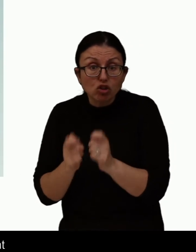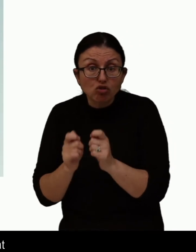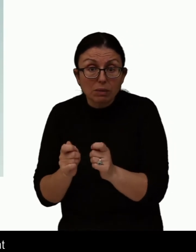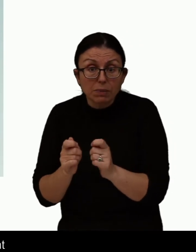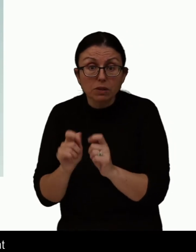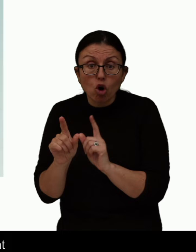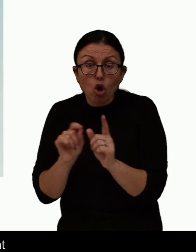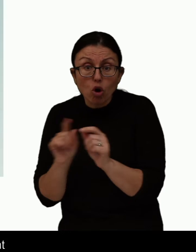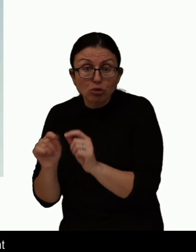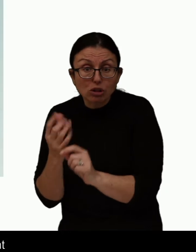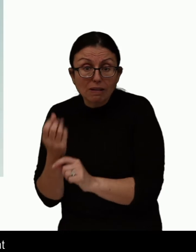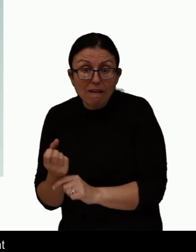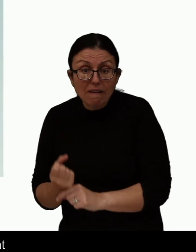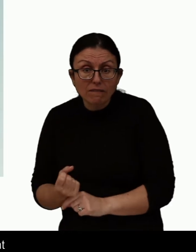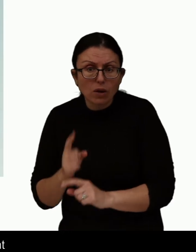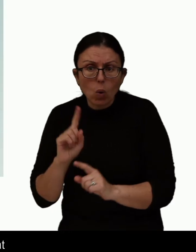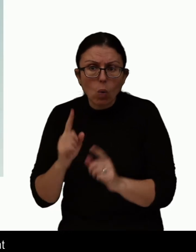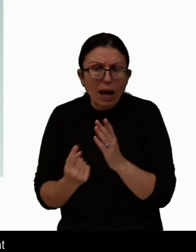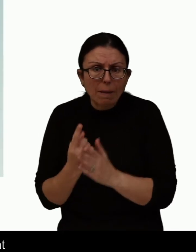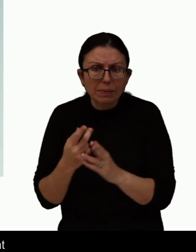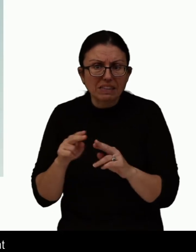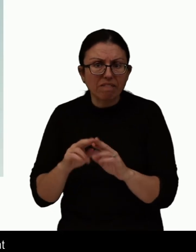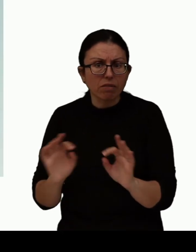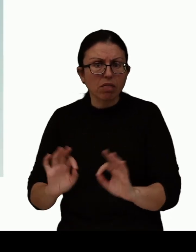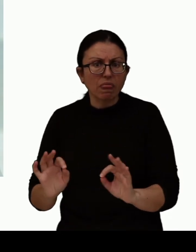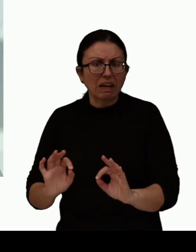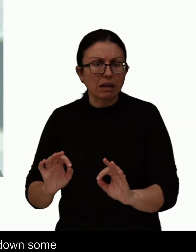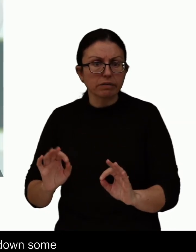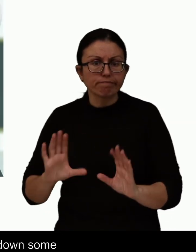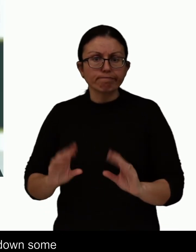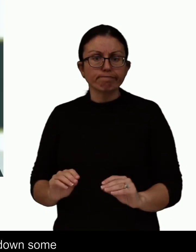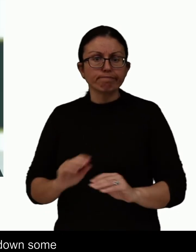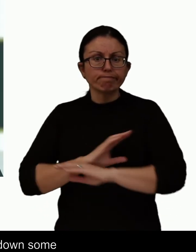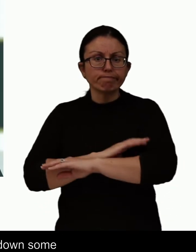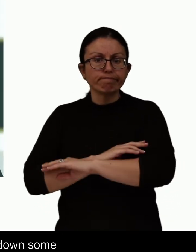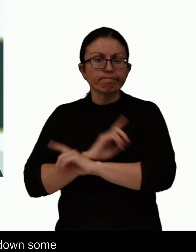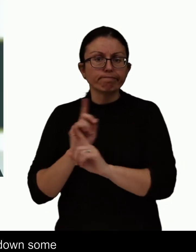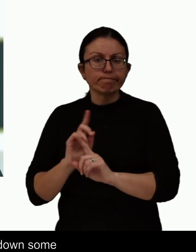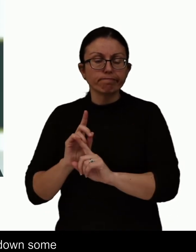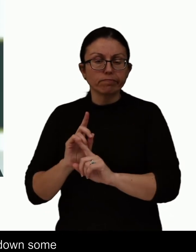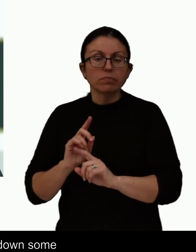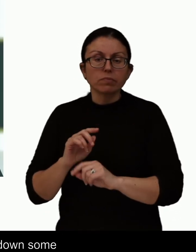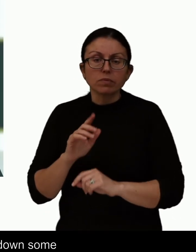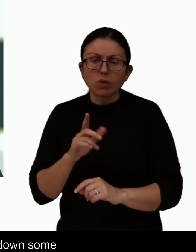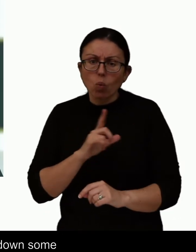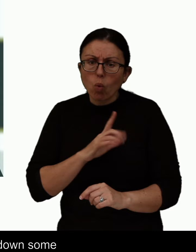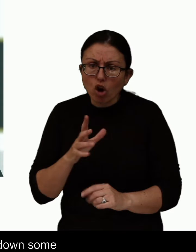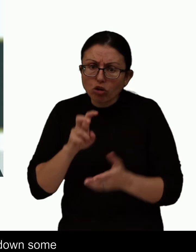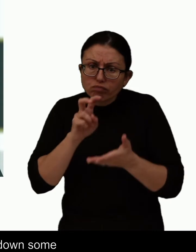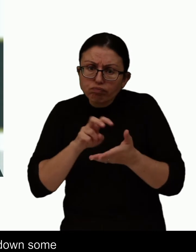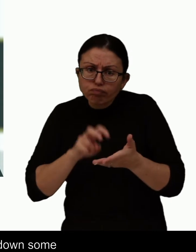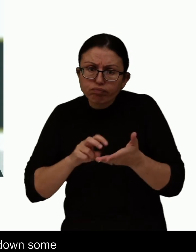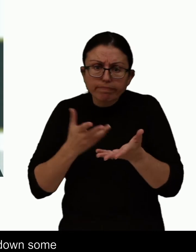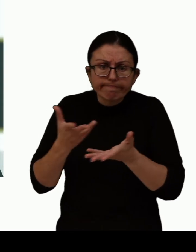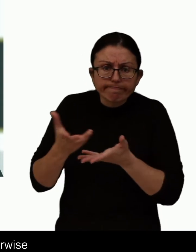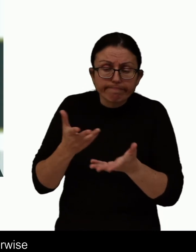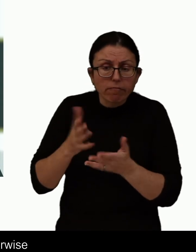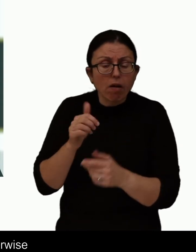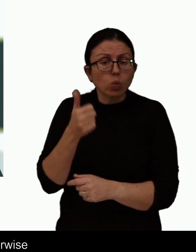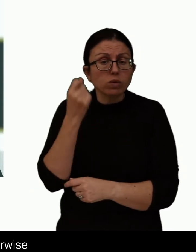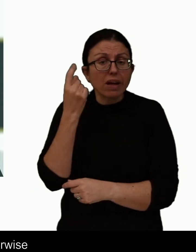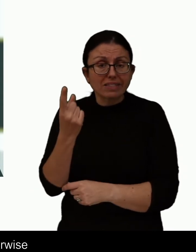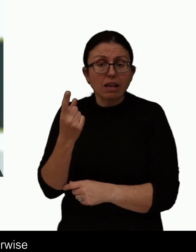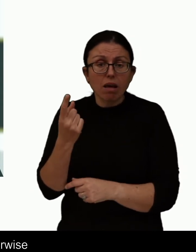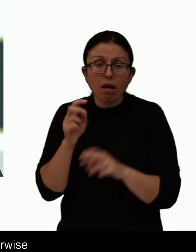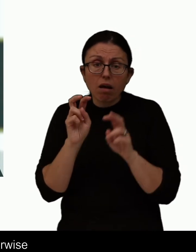options, and what happens if I do nothing for now. Why don't we write down some questions to take to your appointment? Oh, that's a